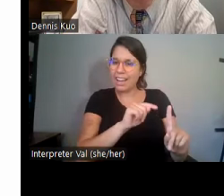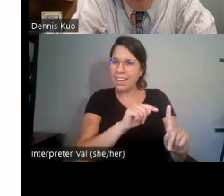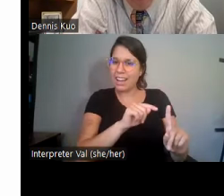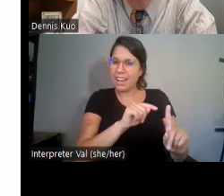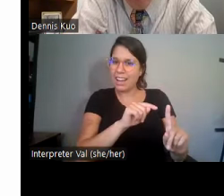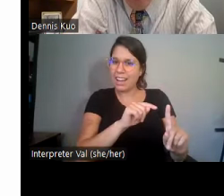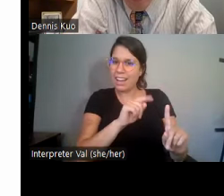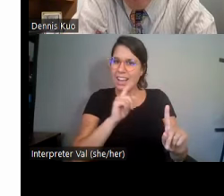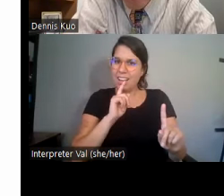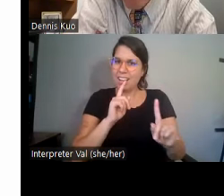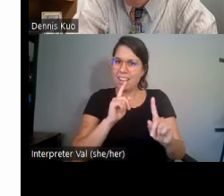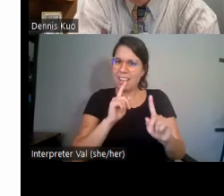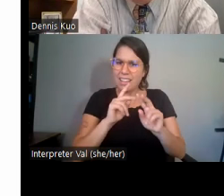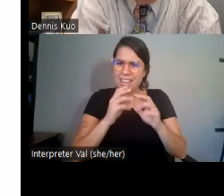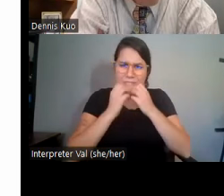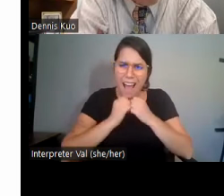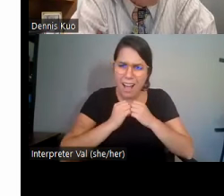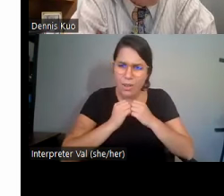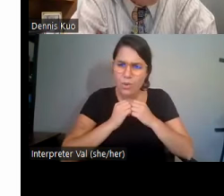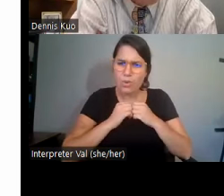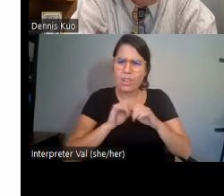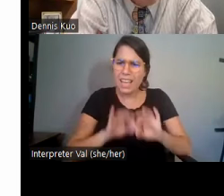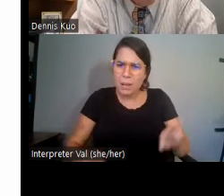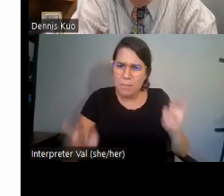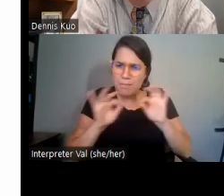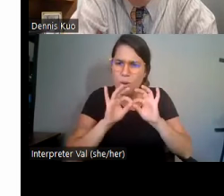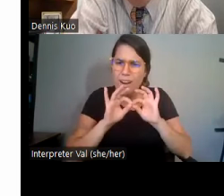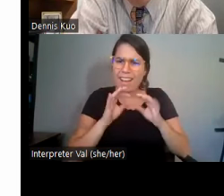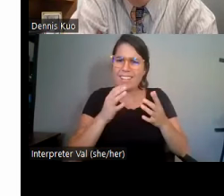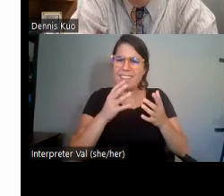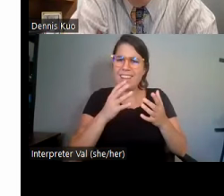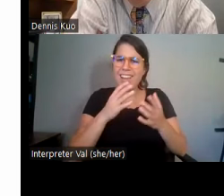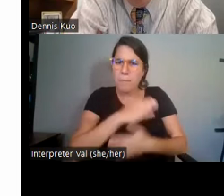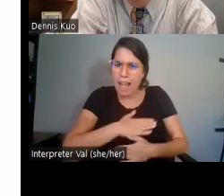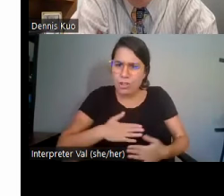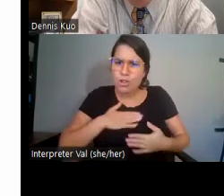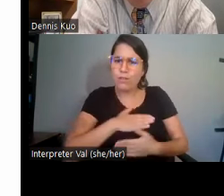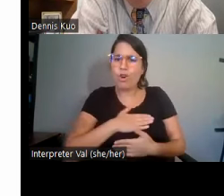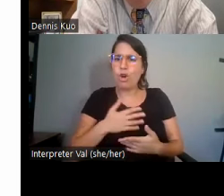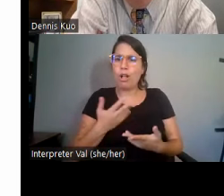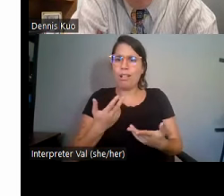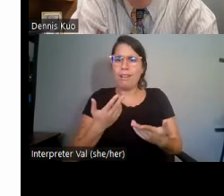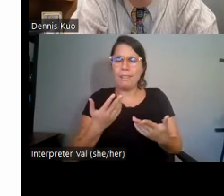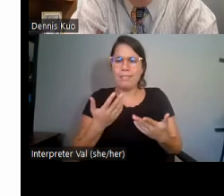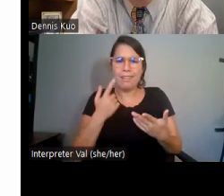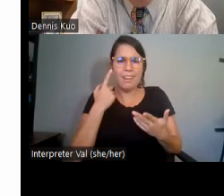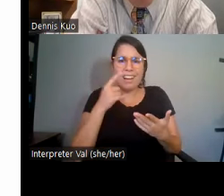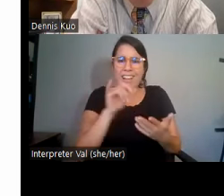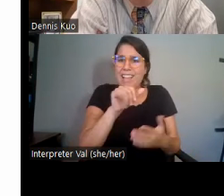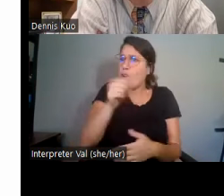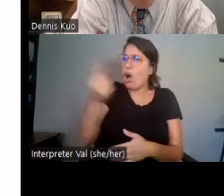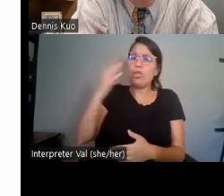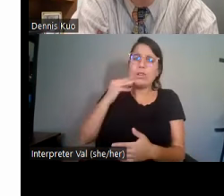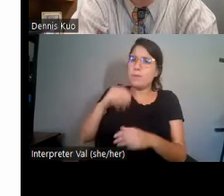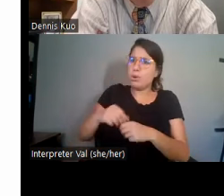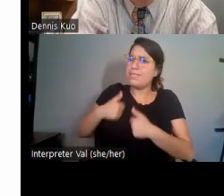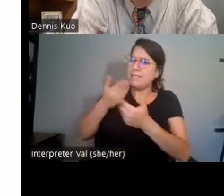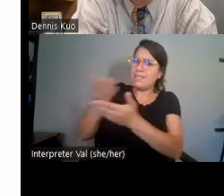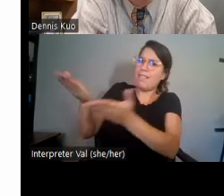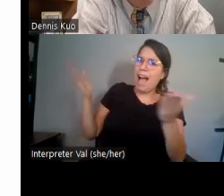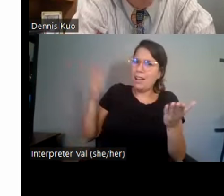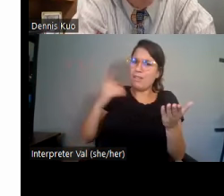as valued and is important and pleasurable and delightful as any other experience, that is